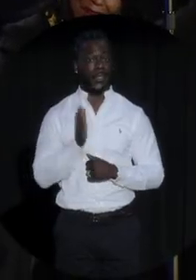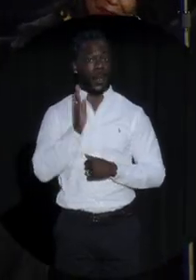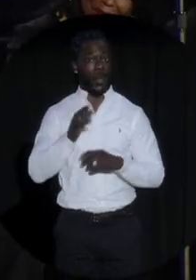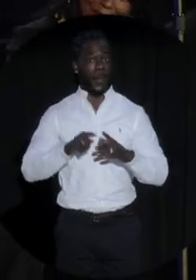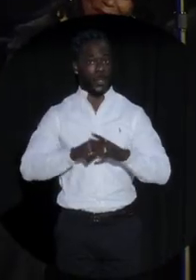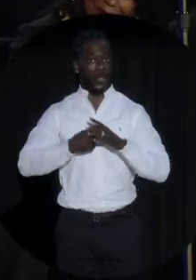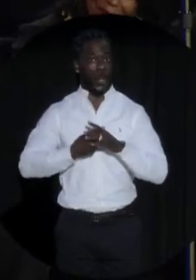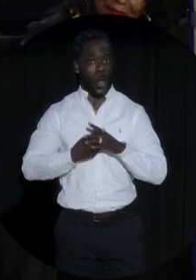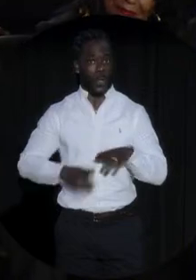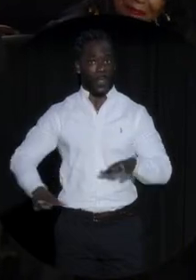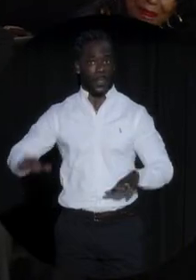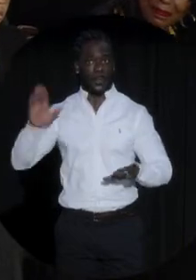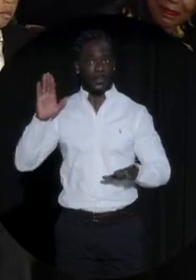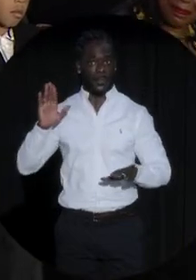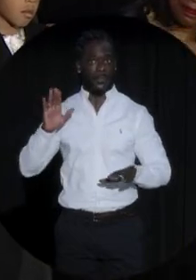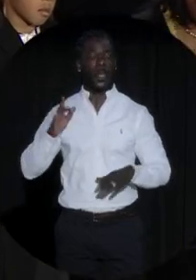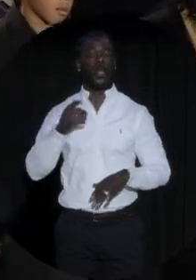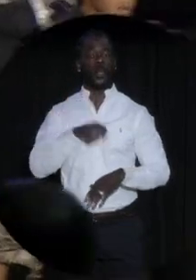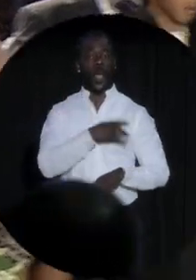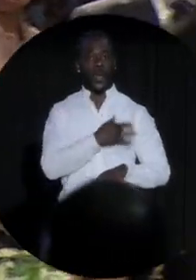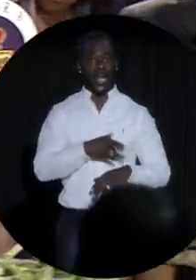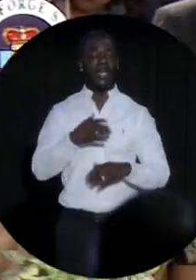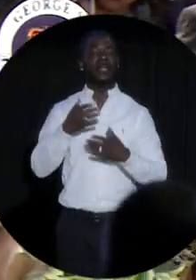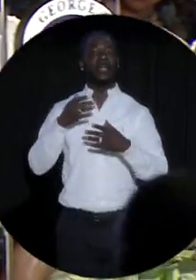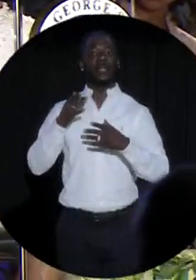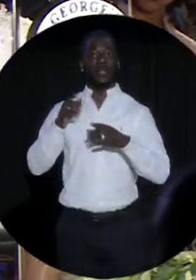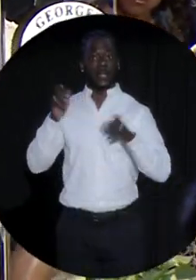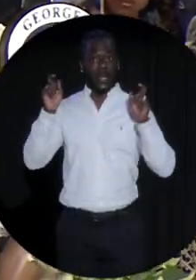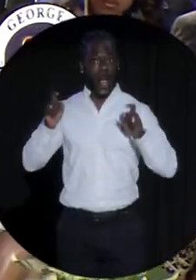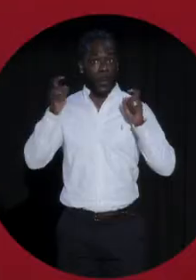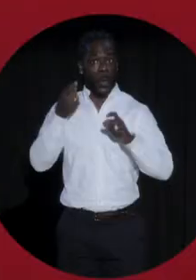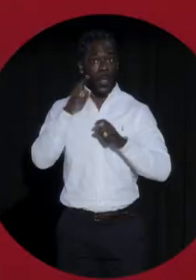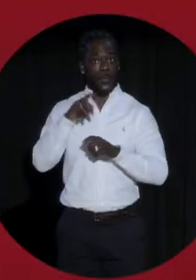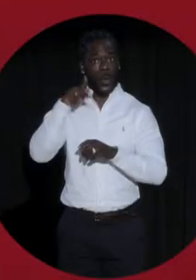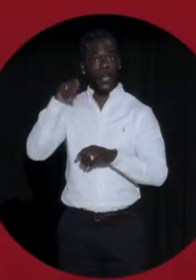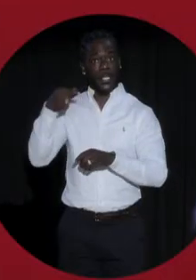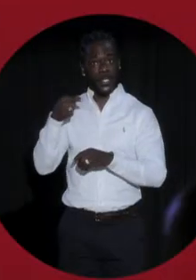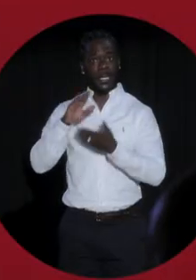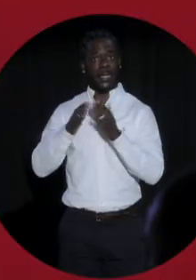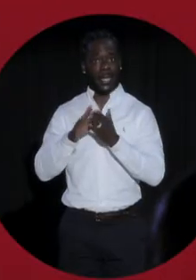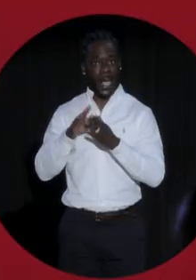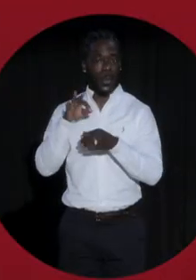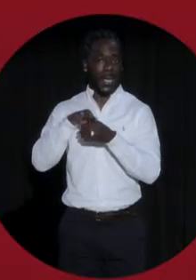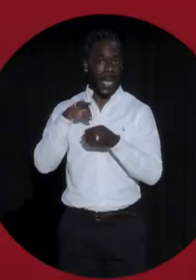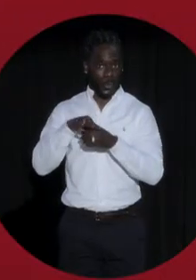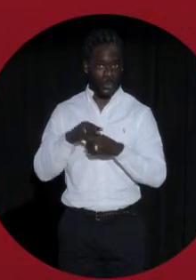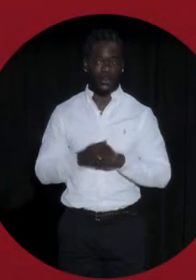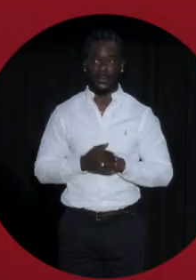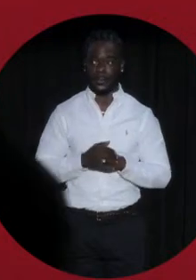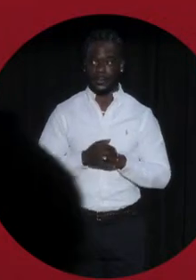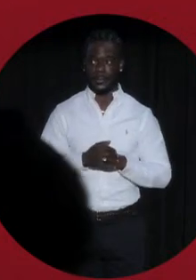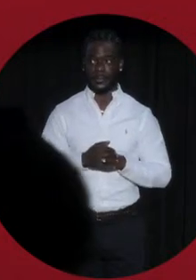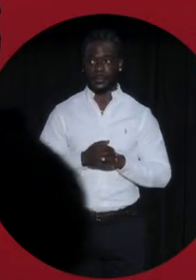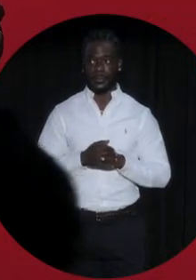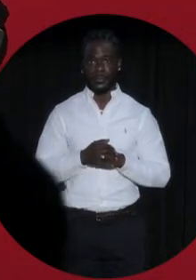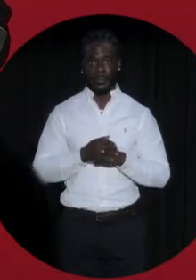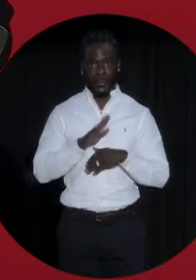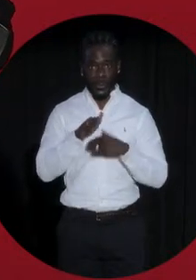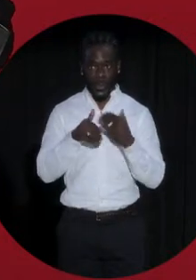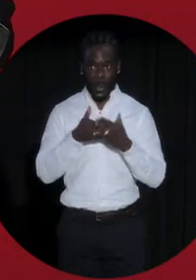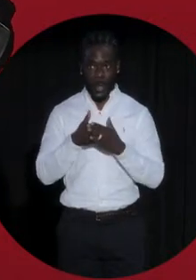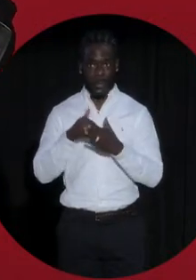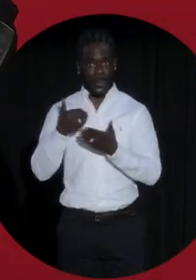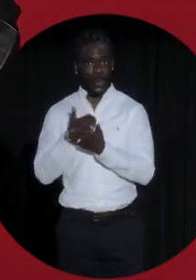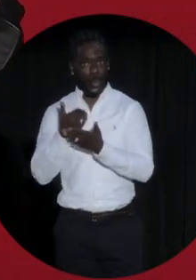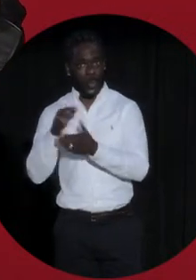the swearing-in ceremony for the Prince George's County Council, members at large, as well as elected and